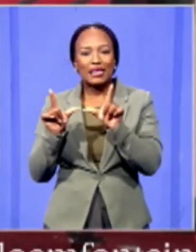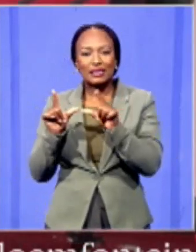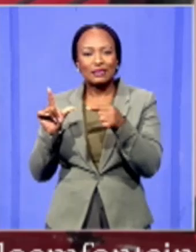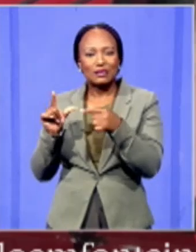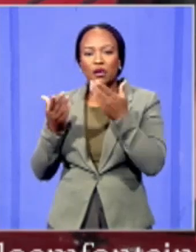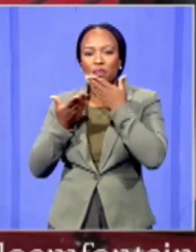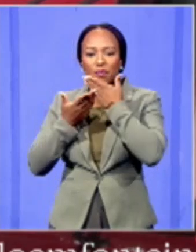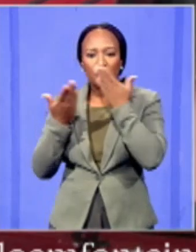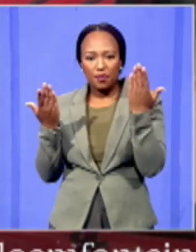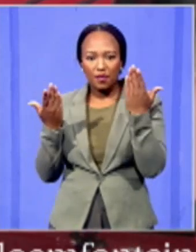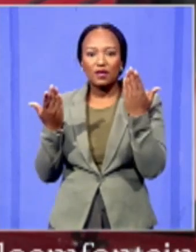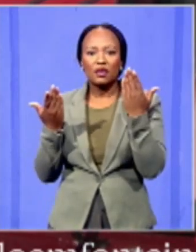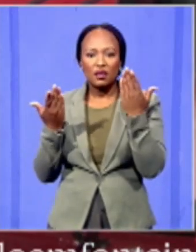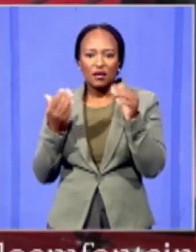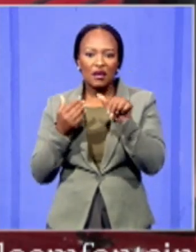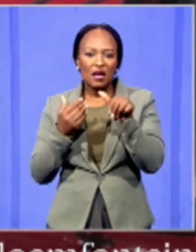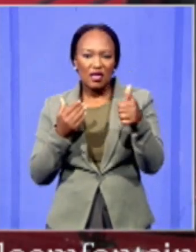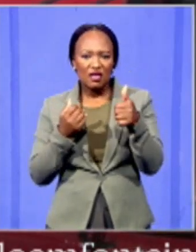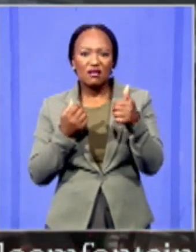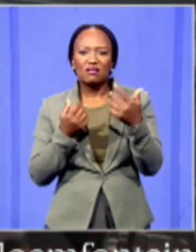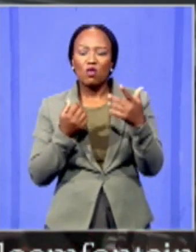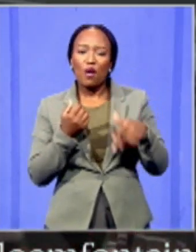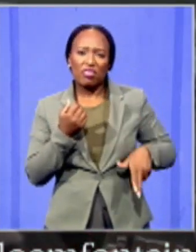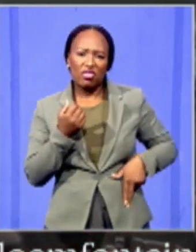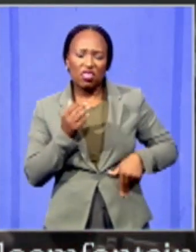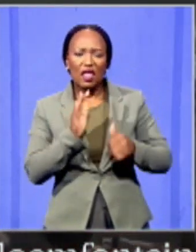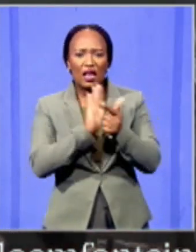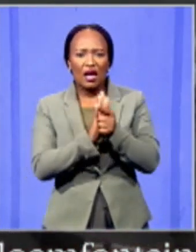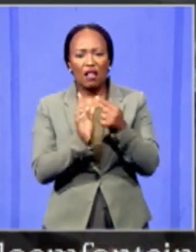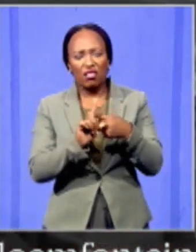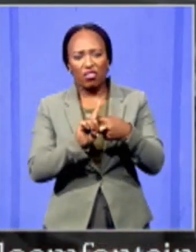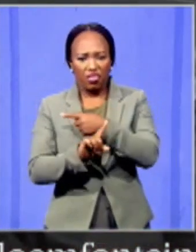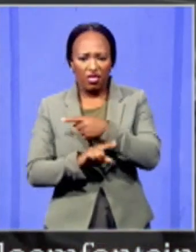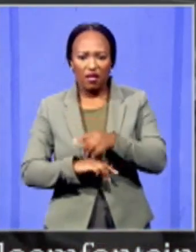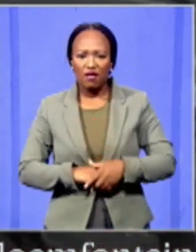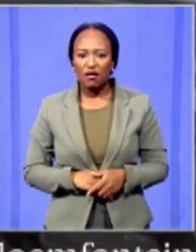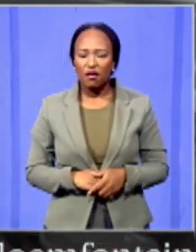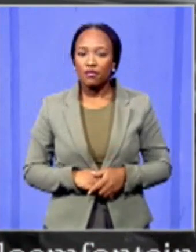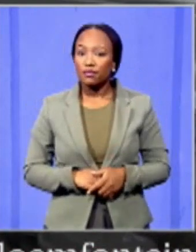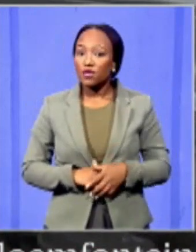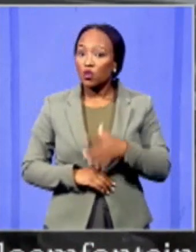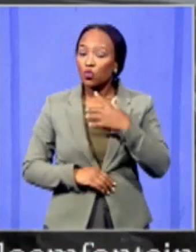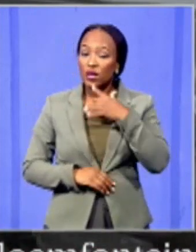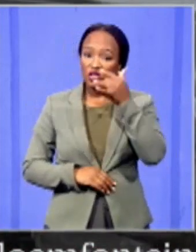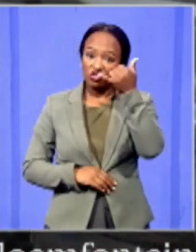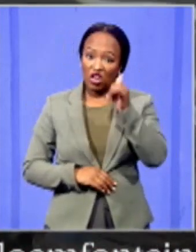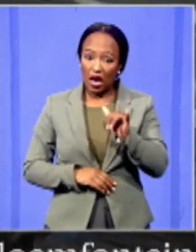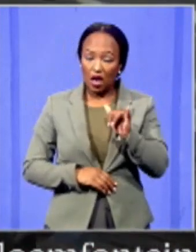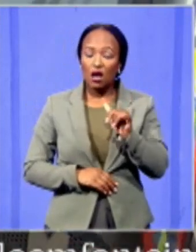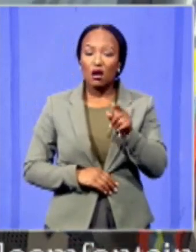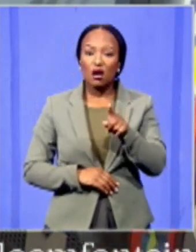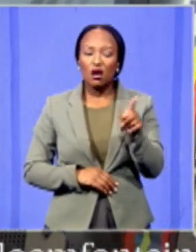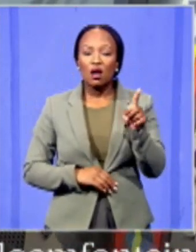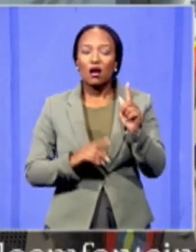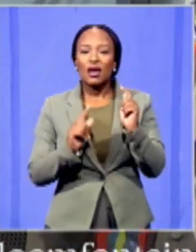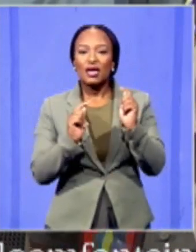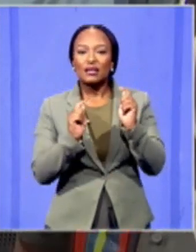Go fitlhetswe le tlhobolo e seng ka fa molaong. We are checking all transport that are on our roads, including passenger